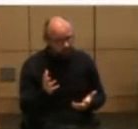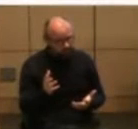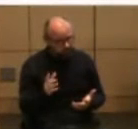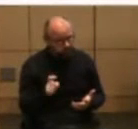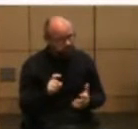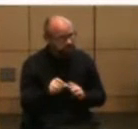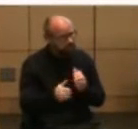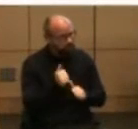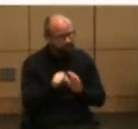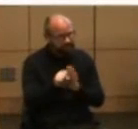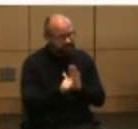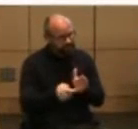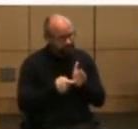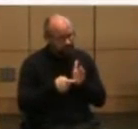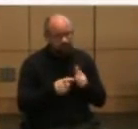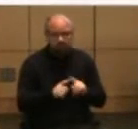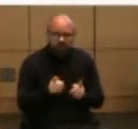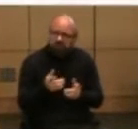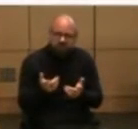out.